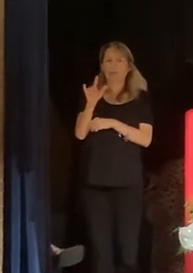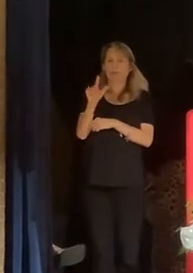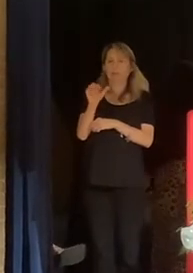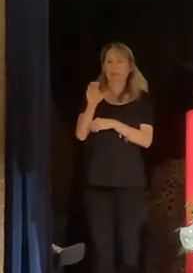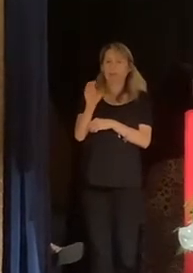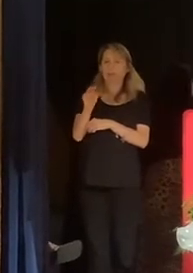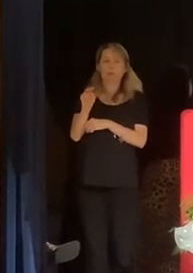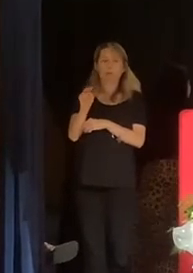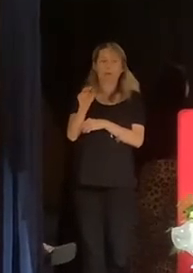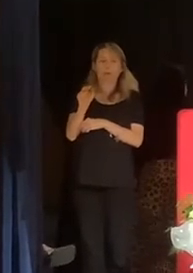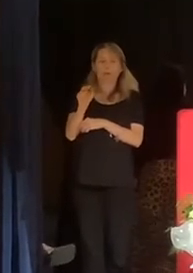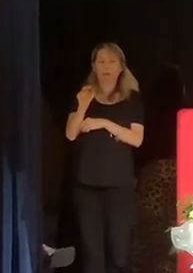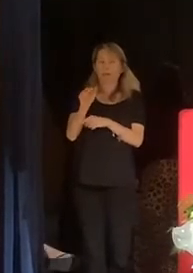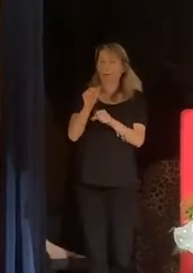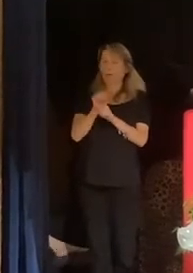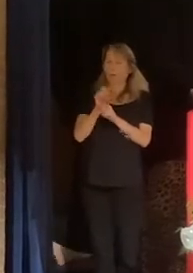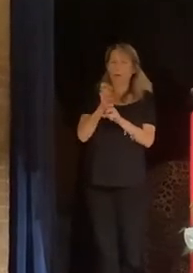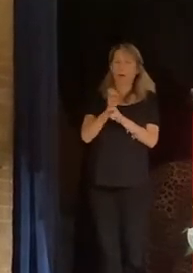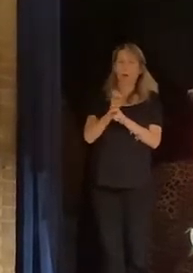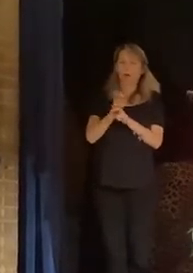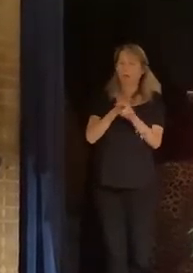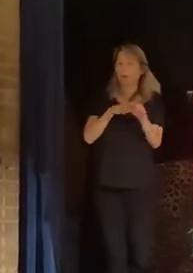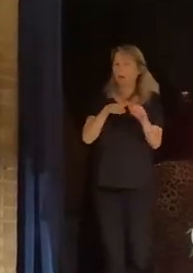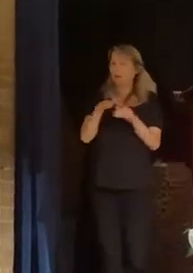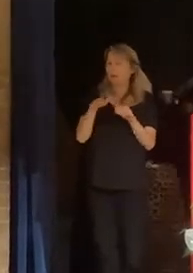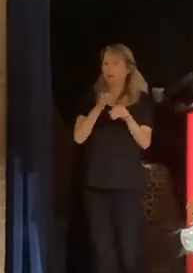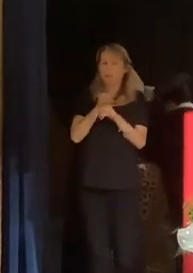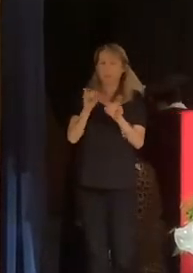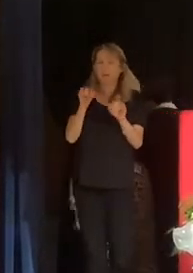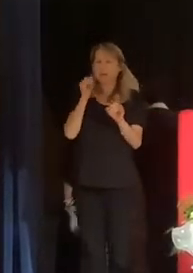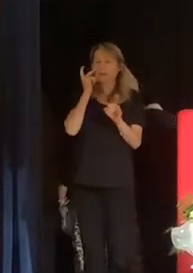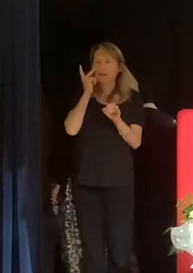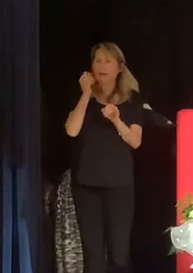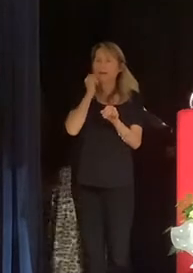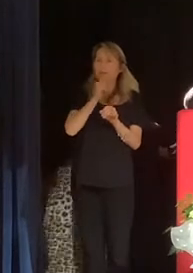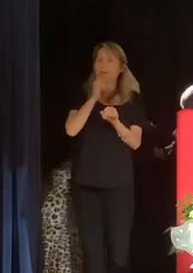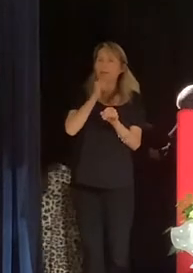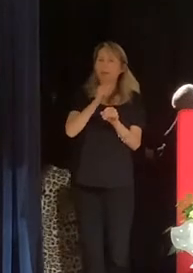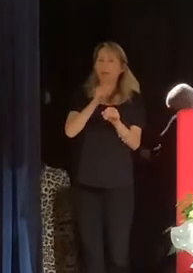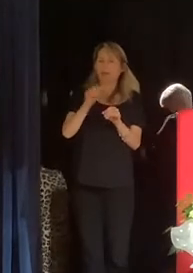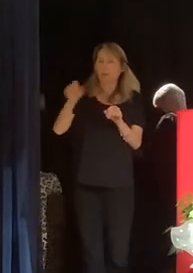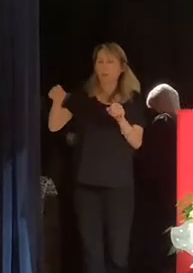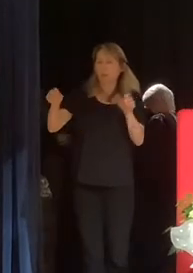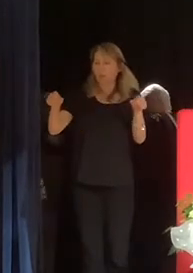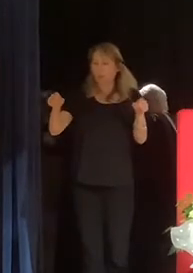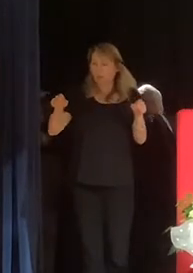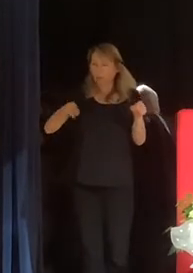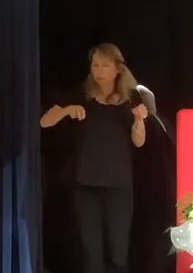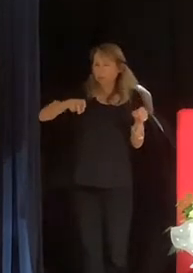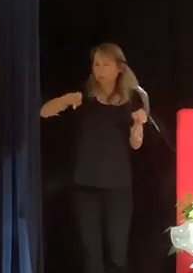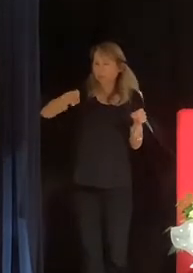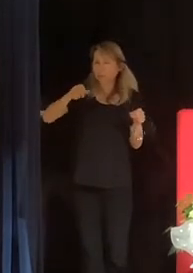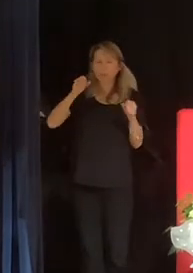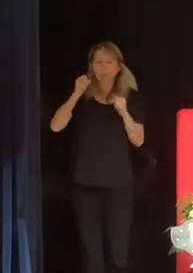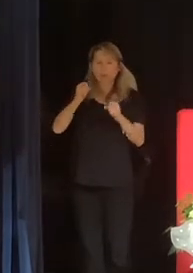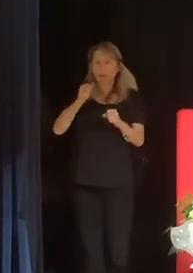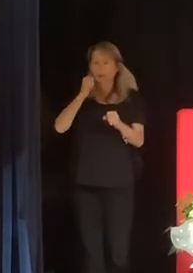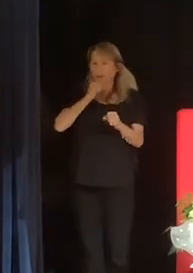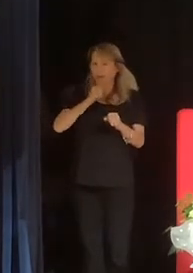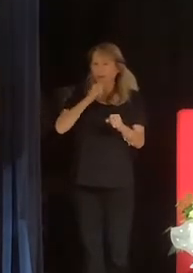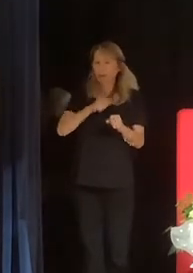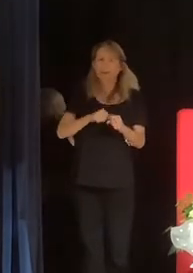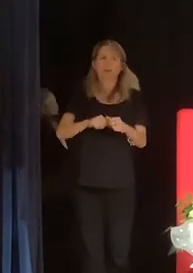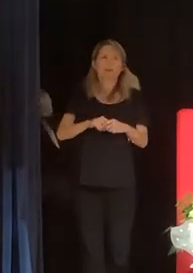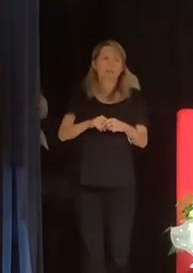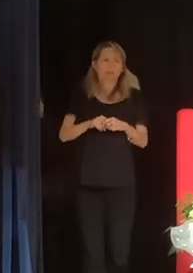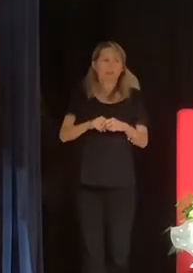hard walking independently, and I see him every day on the ramps. He holds on to the rails. He gets stronger every day.